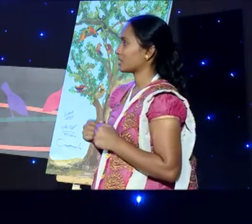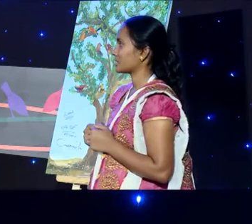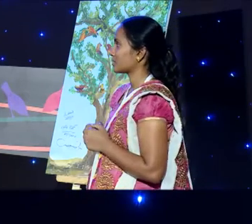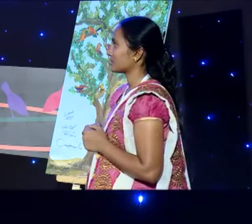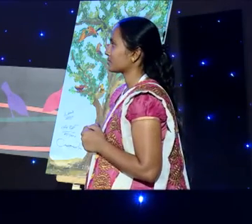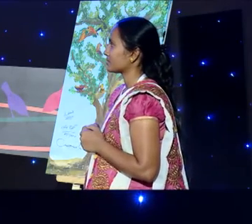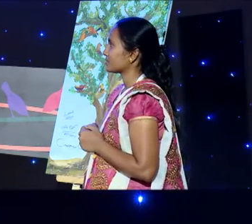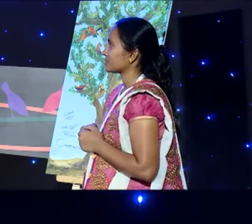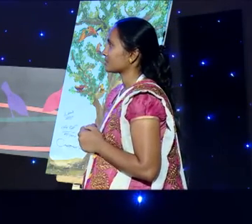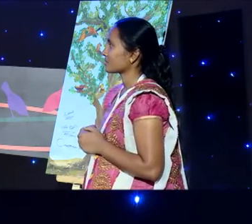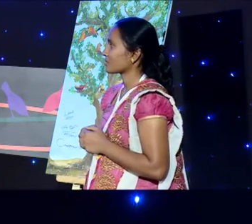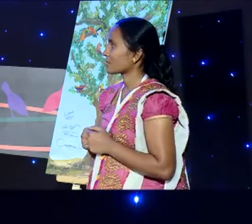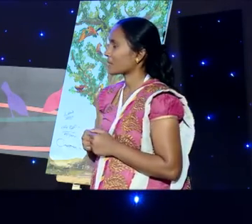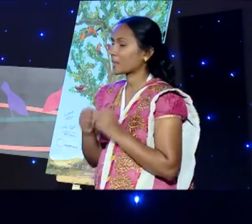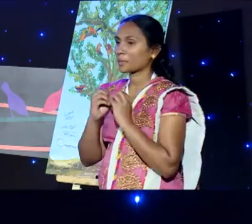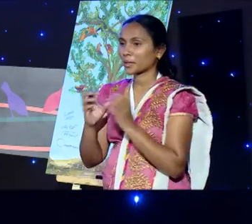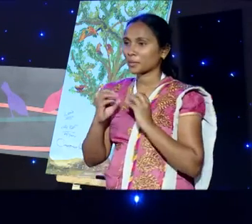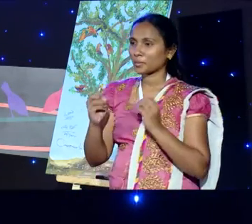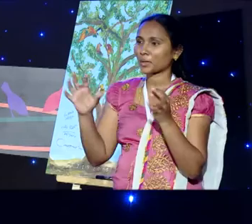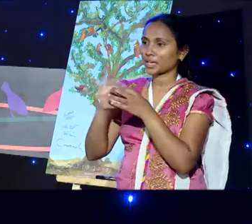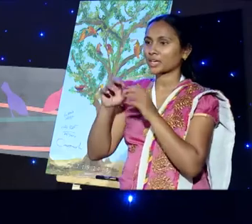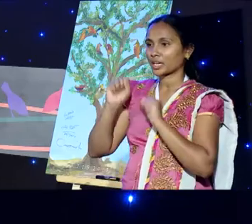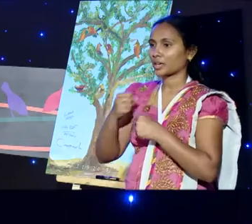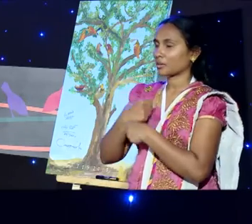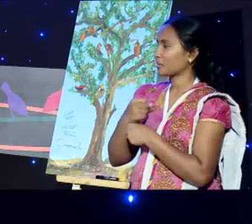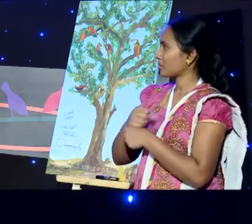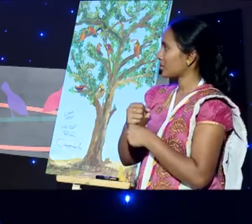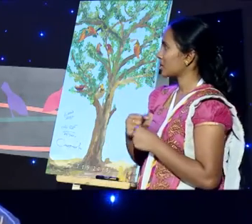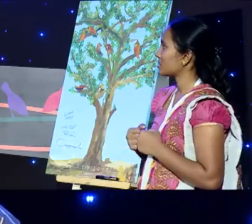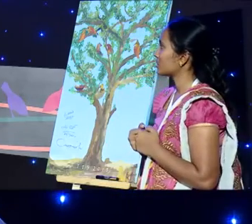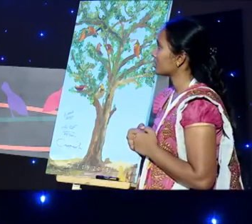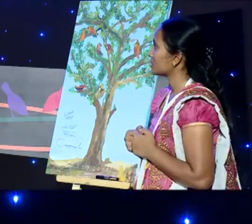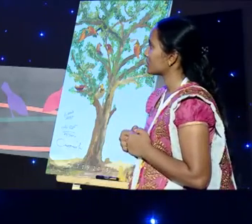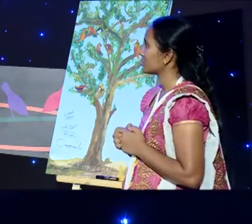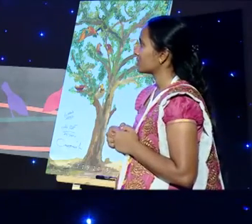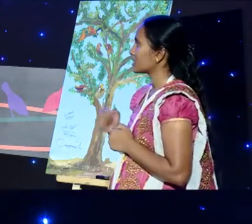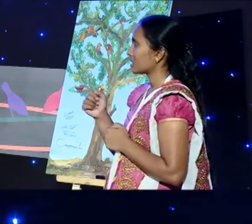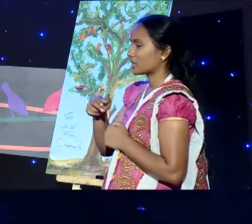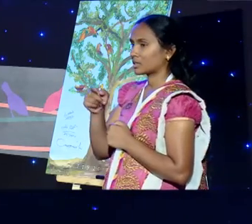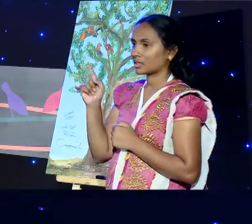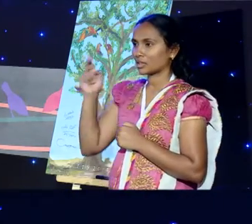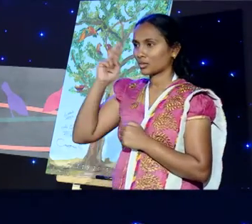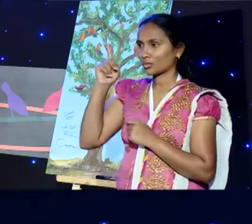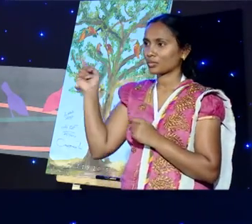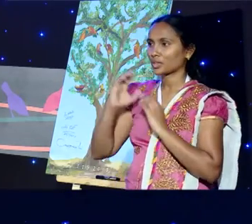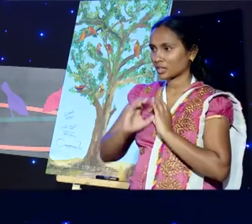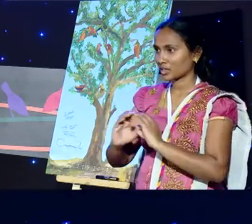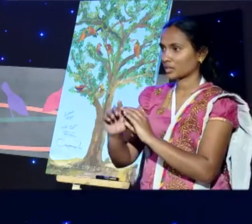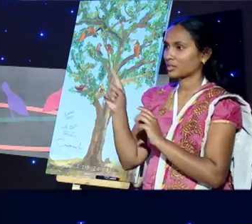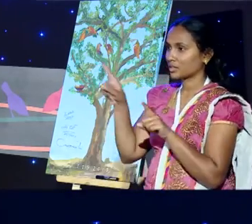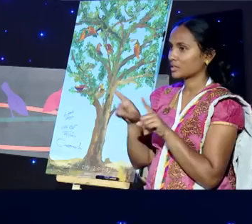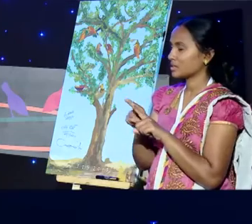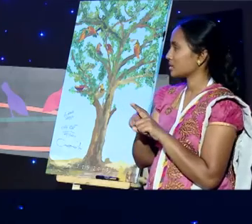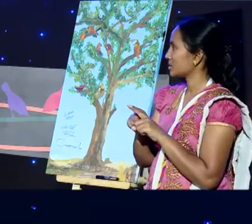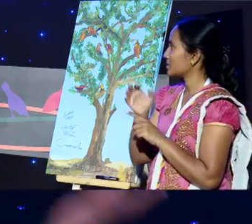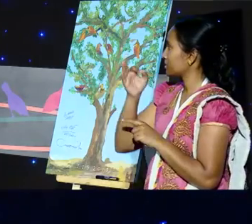and trillions of connections possible here and now. So I hope that we can all continue to live in this way.